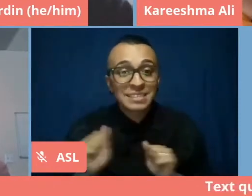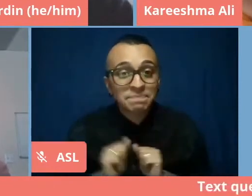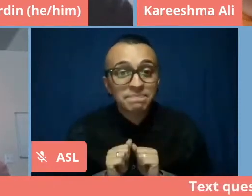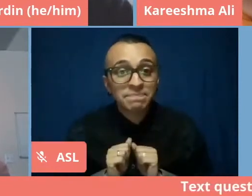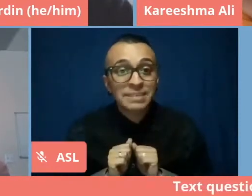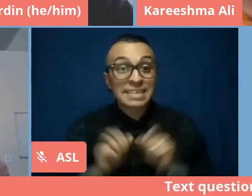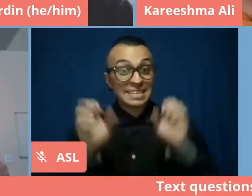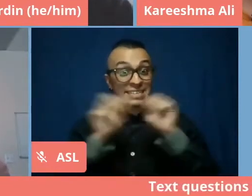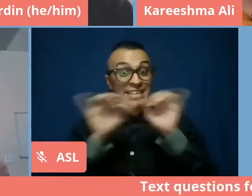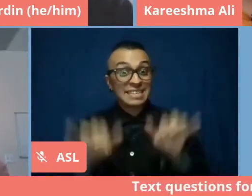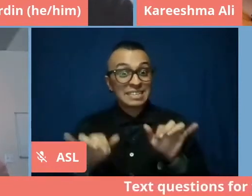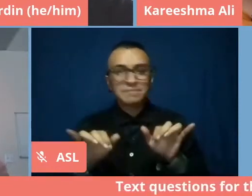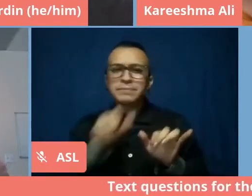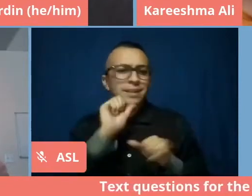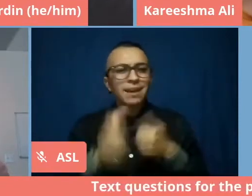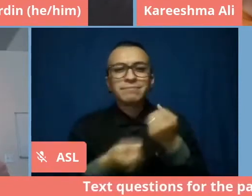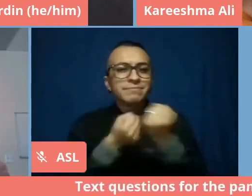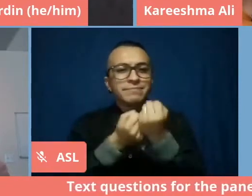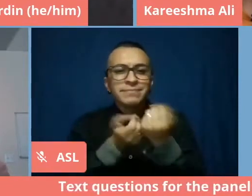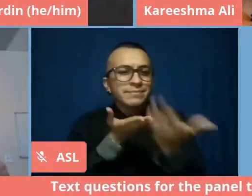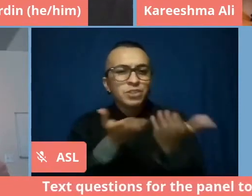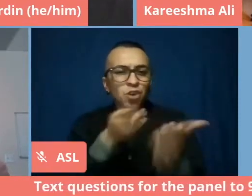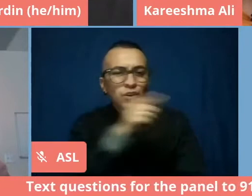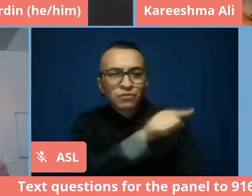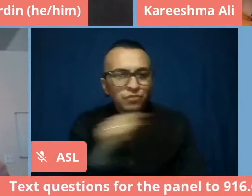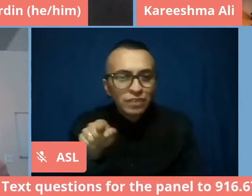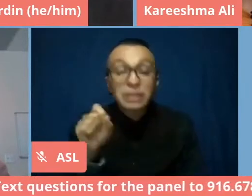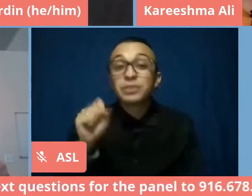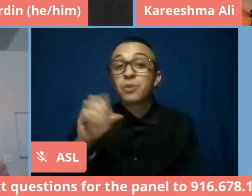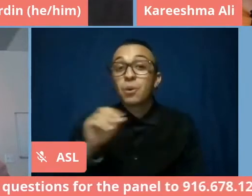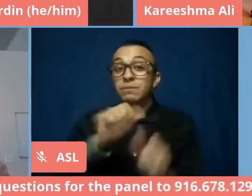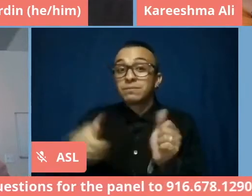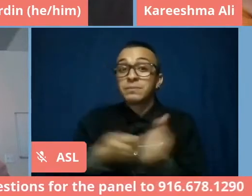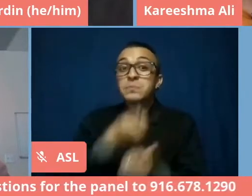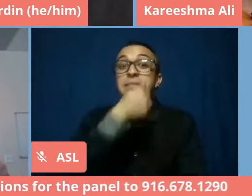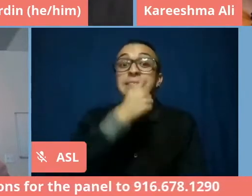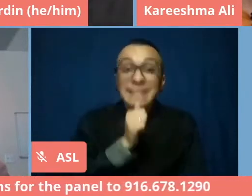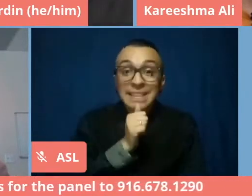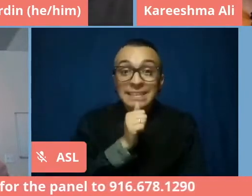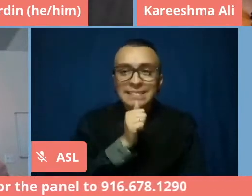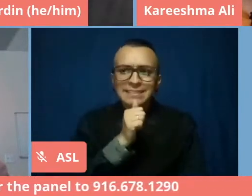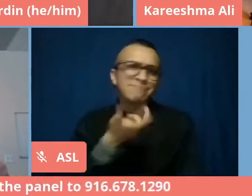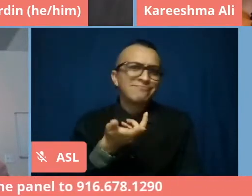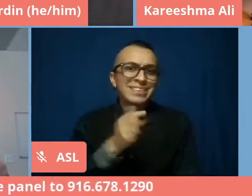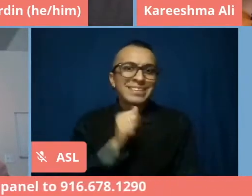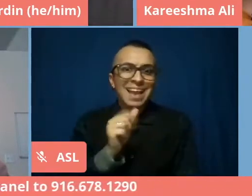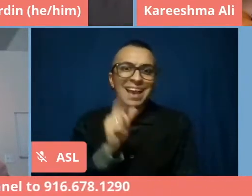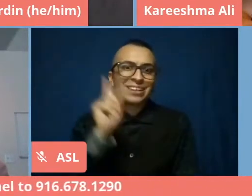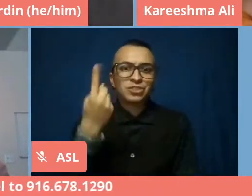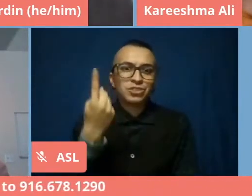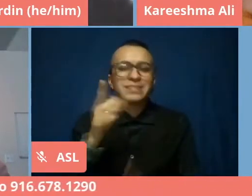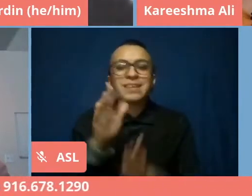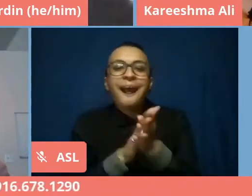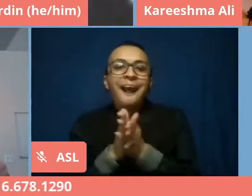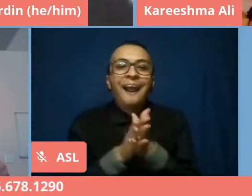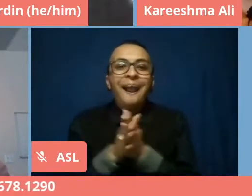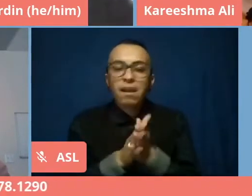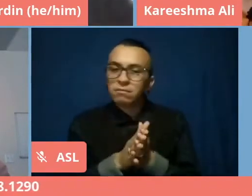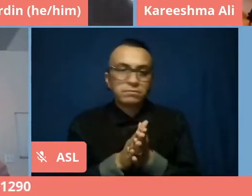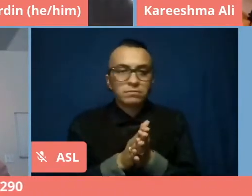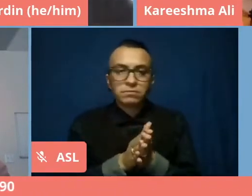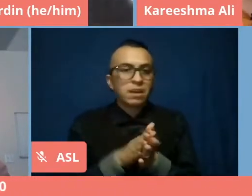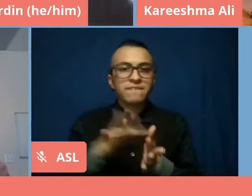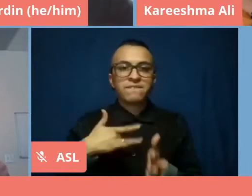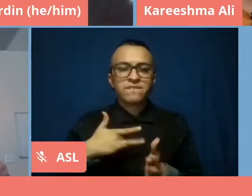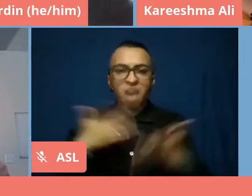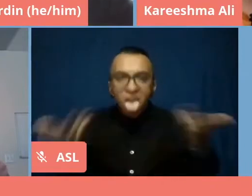not serving them. And so the resiliency really comes from a place of, powering through and doing for themselves what others are not